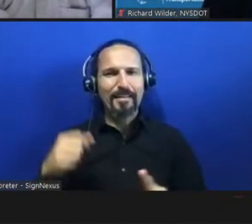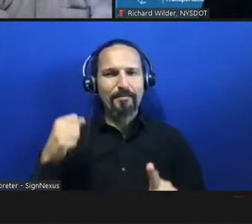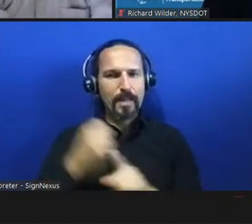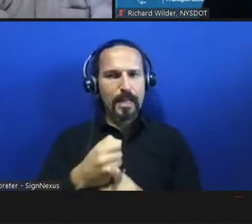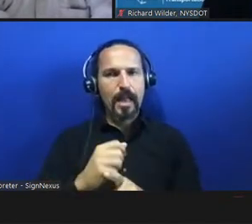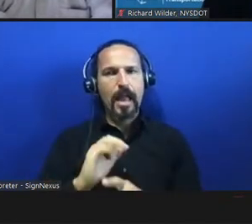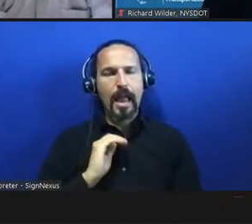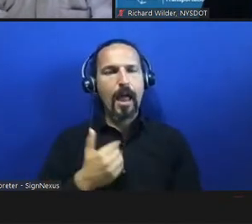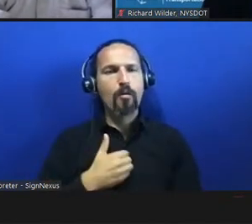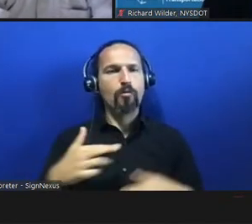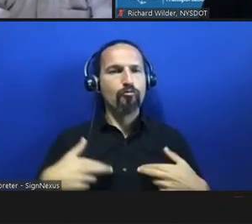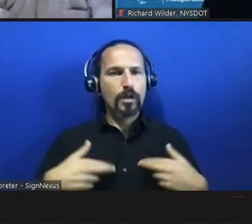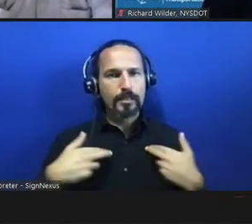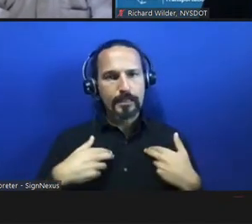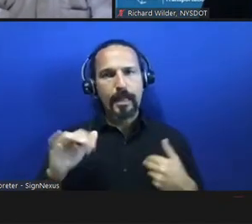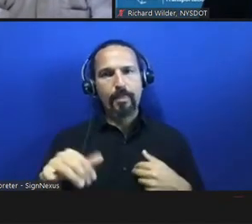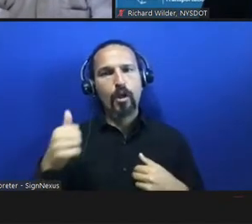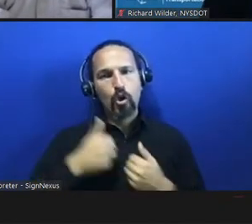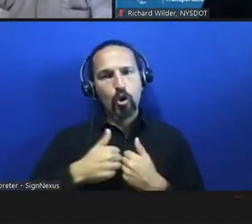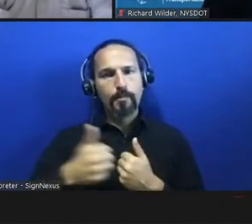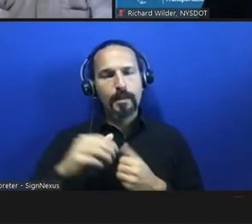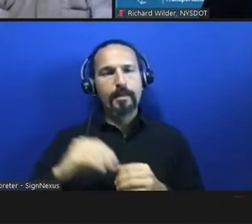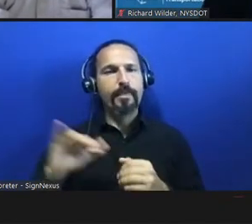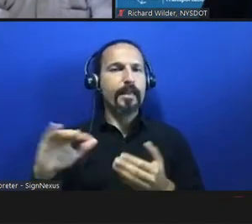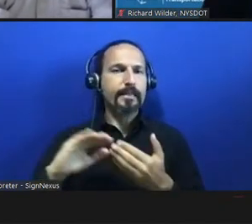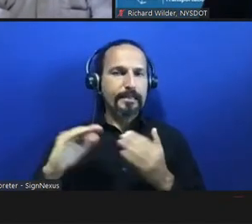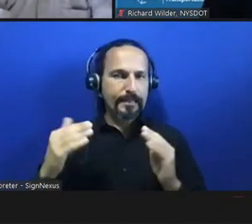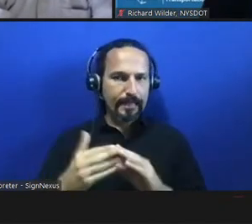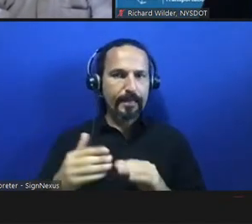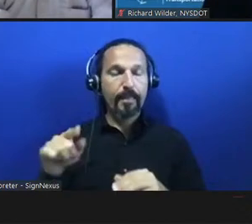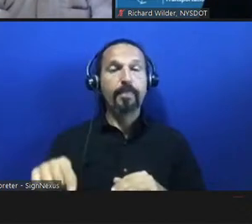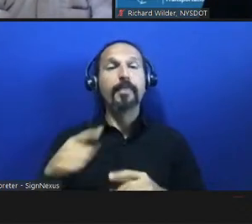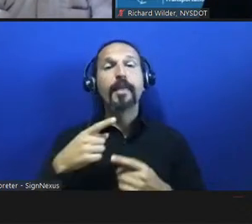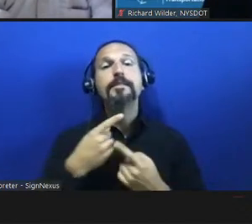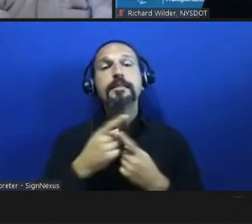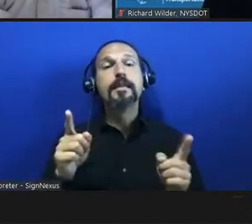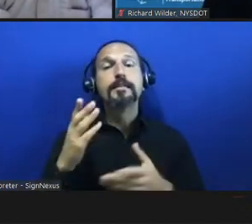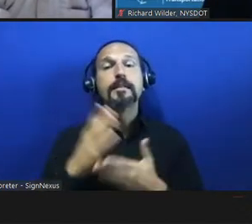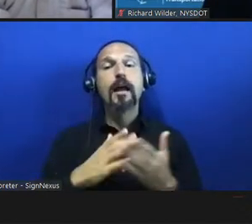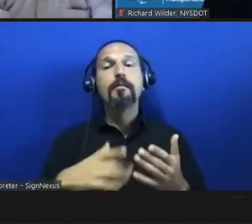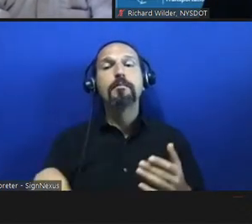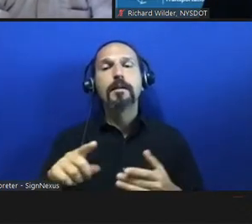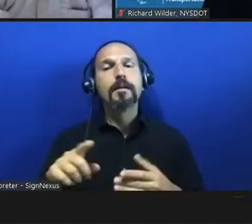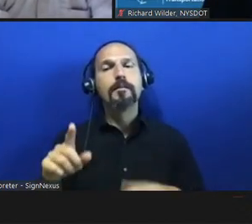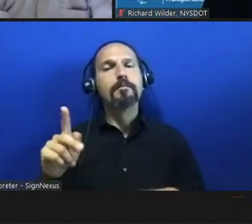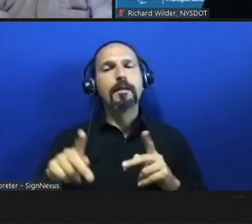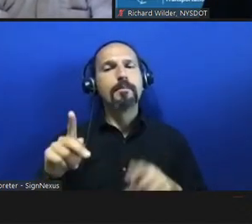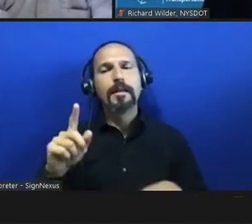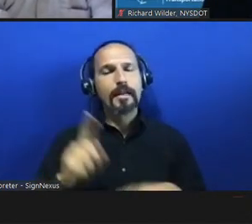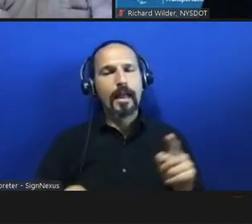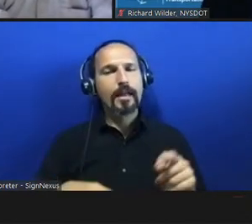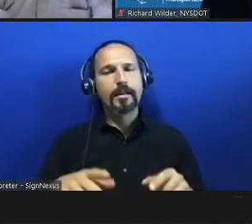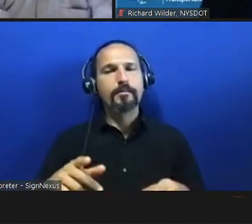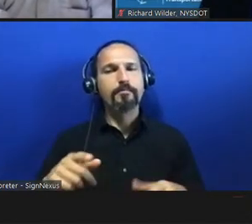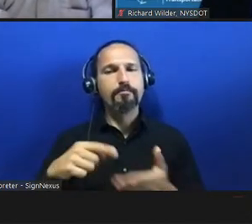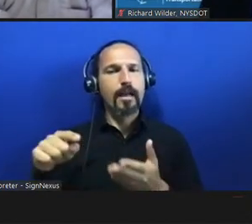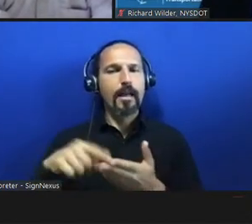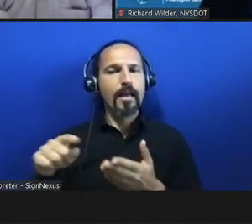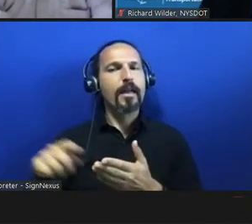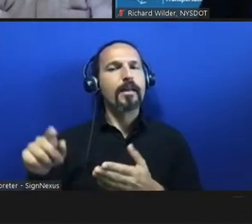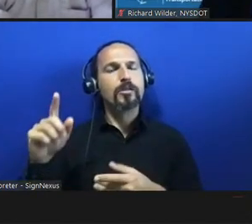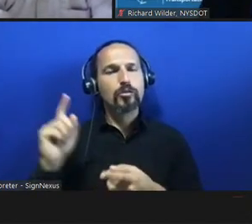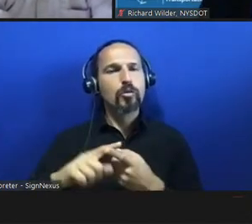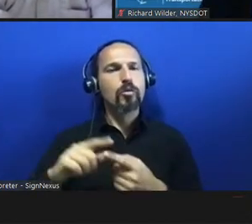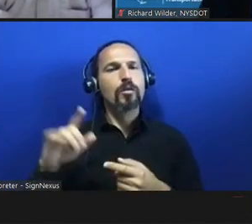impact on residents and commuters who work in the city as stated by some of the speakers people cannot take the large tools of their trade into